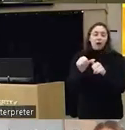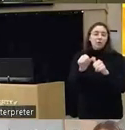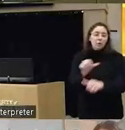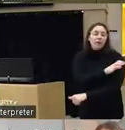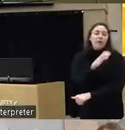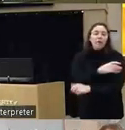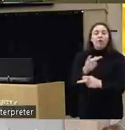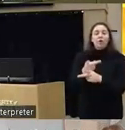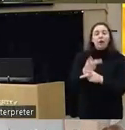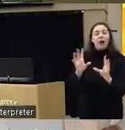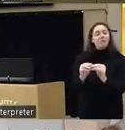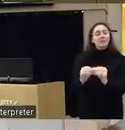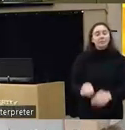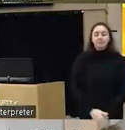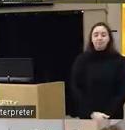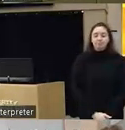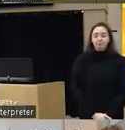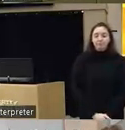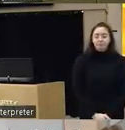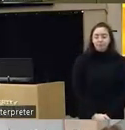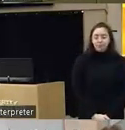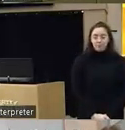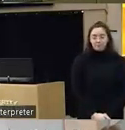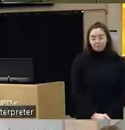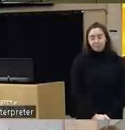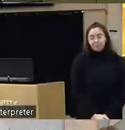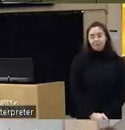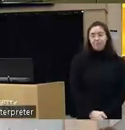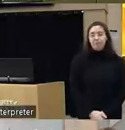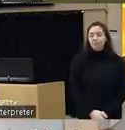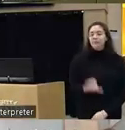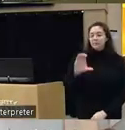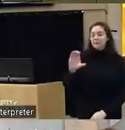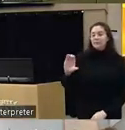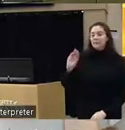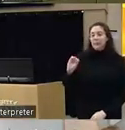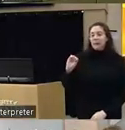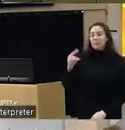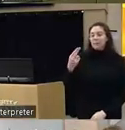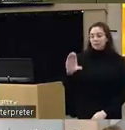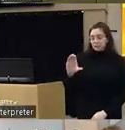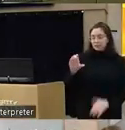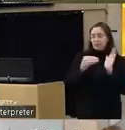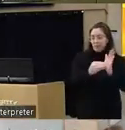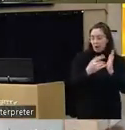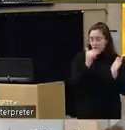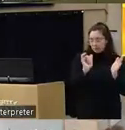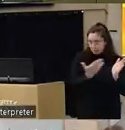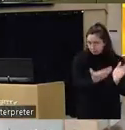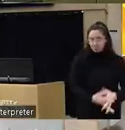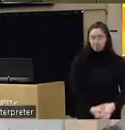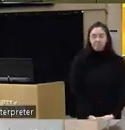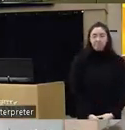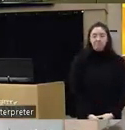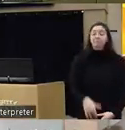conferences. So this is the role of the collaborative care mental health clinician. For a caseload, they generally carry 50 to